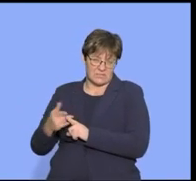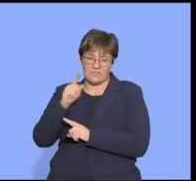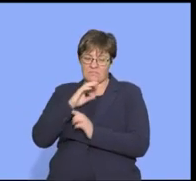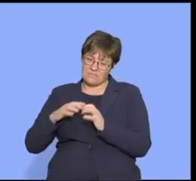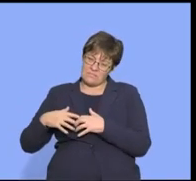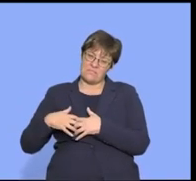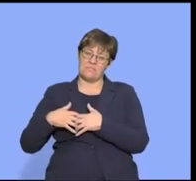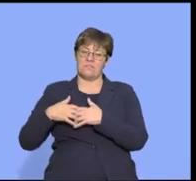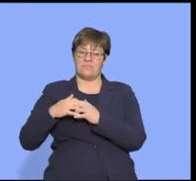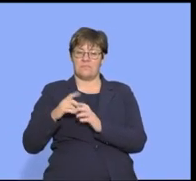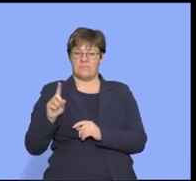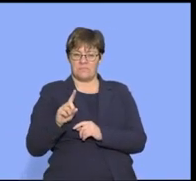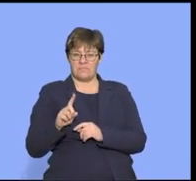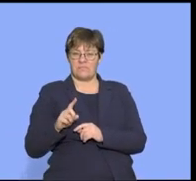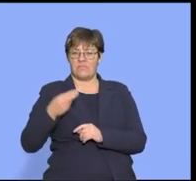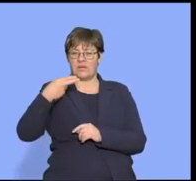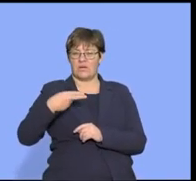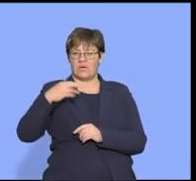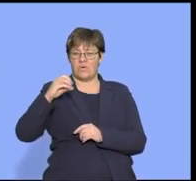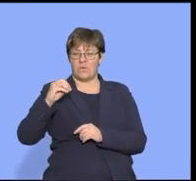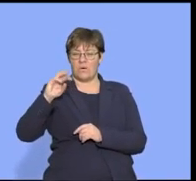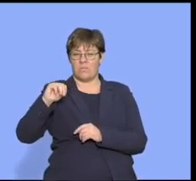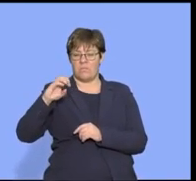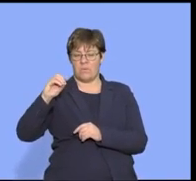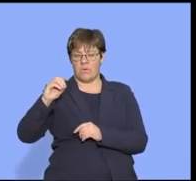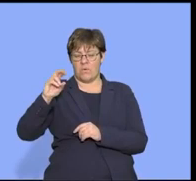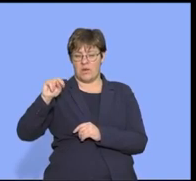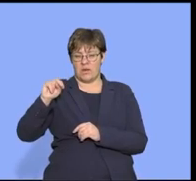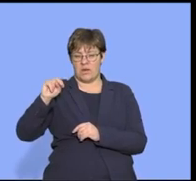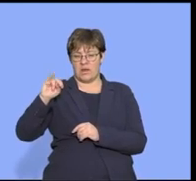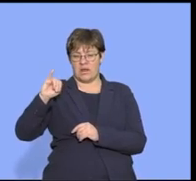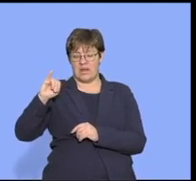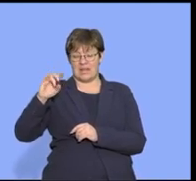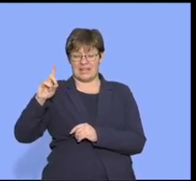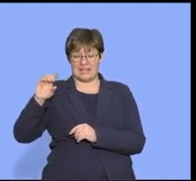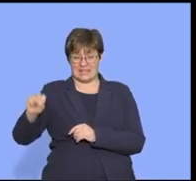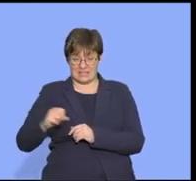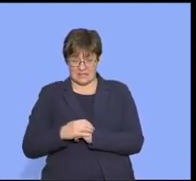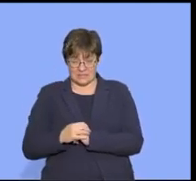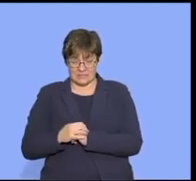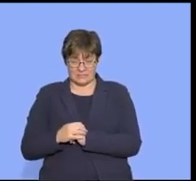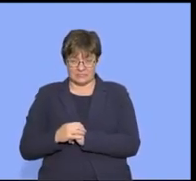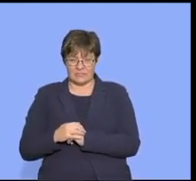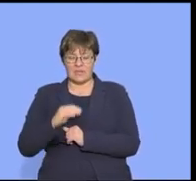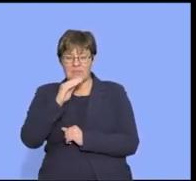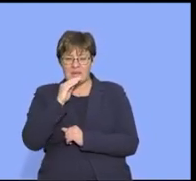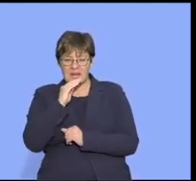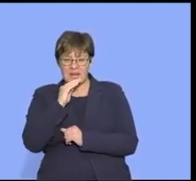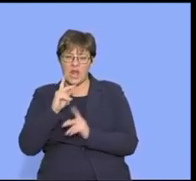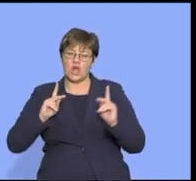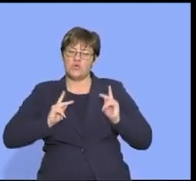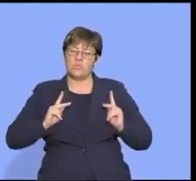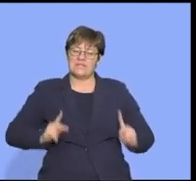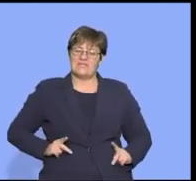rise of hominids. Okay, now hominids are primitive